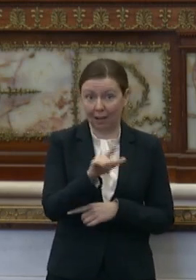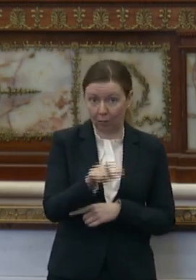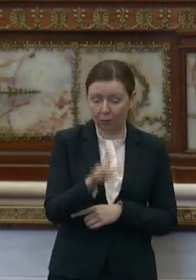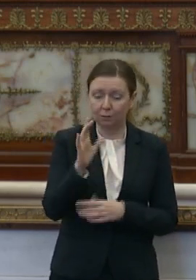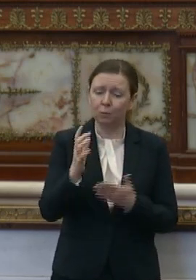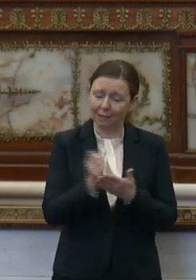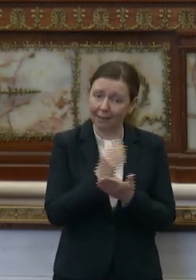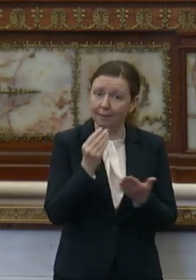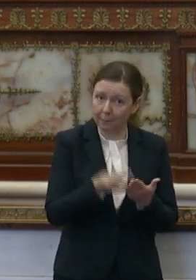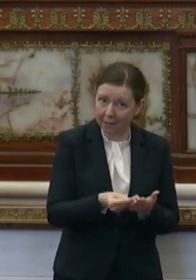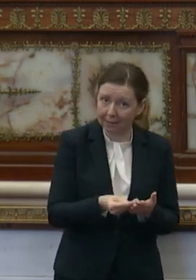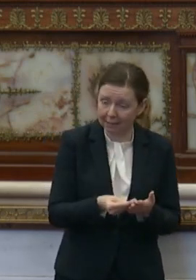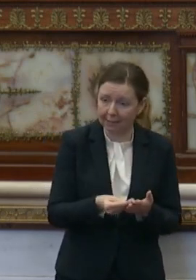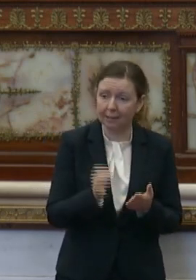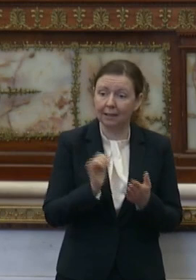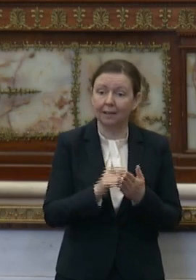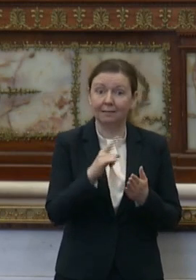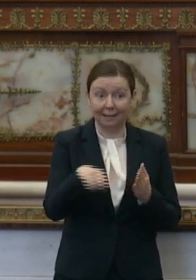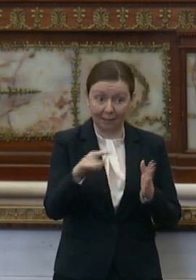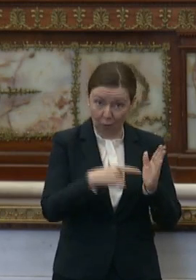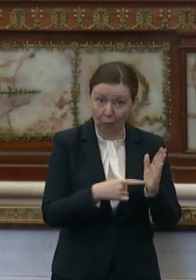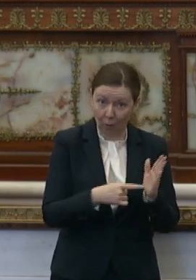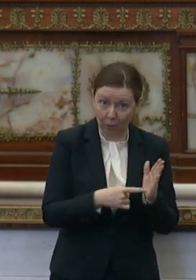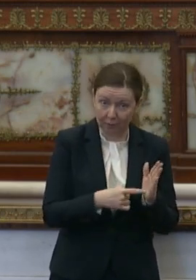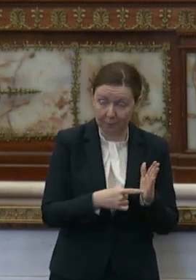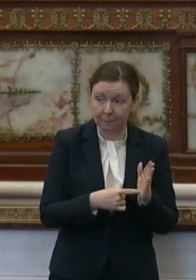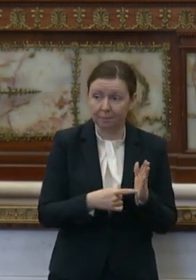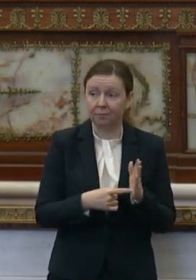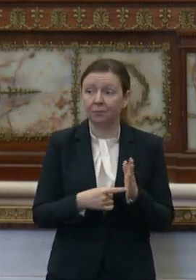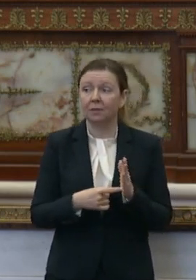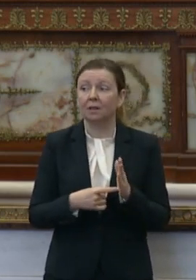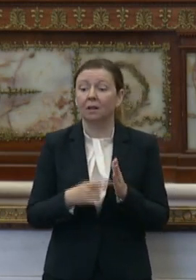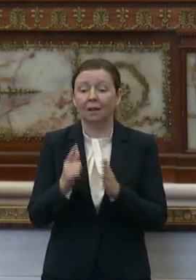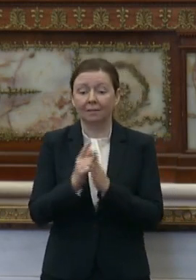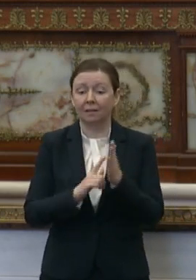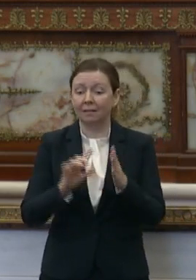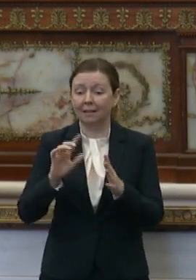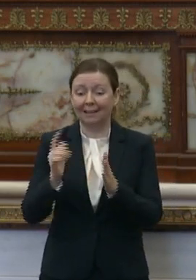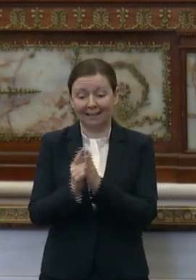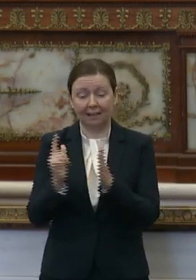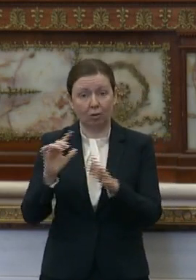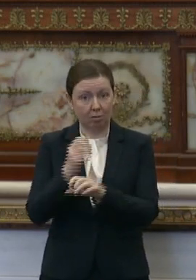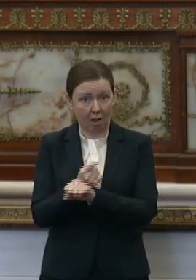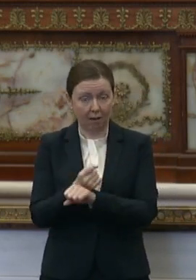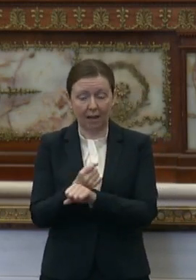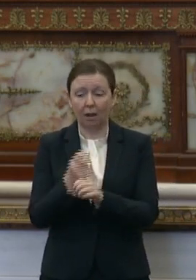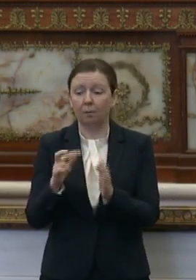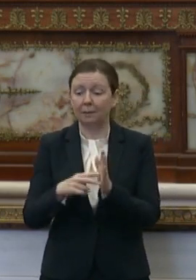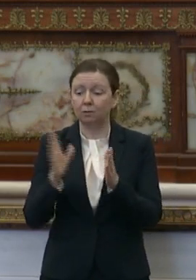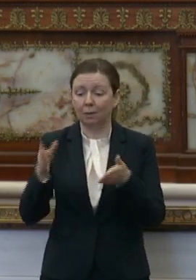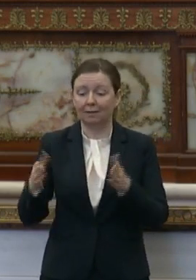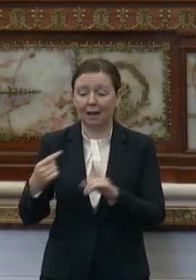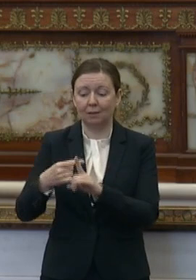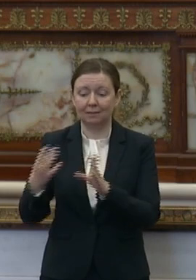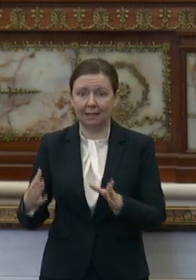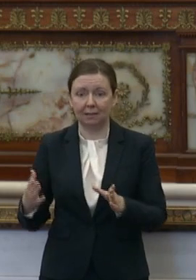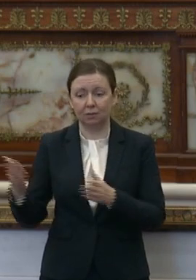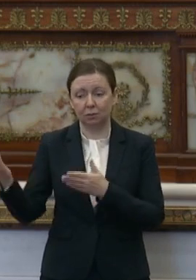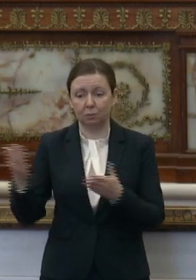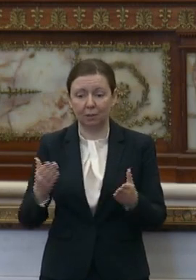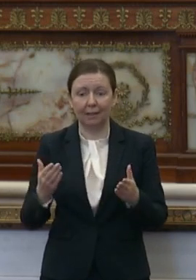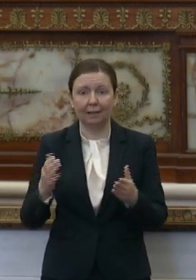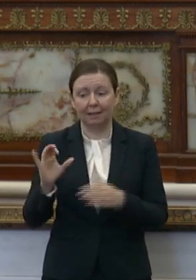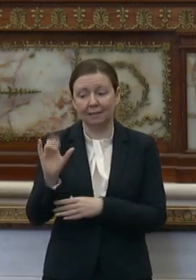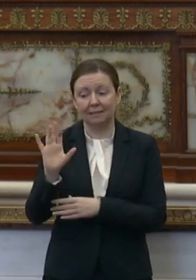will get the money that they are owed. The legal lockout bill would amend the current law and allow tenants to bring civil